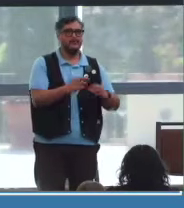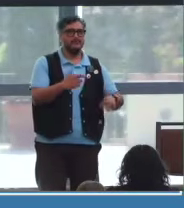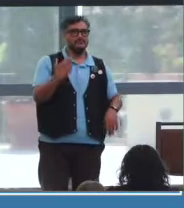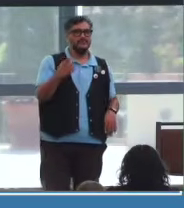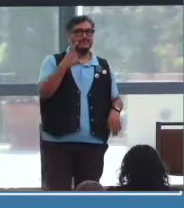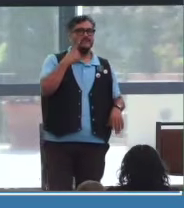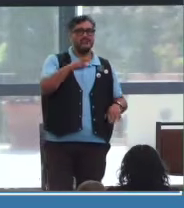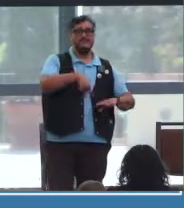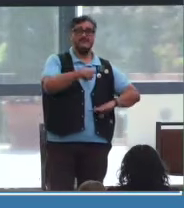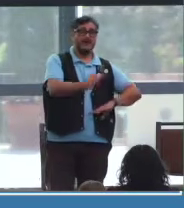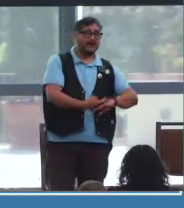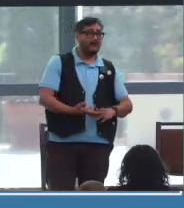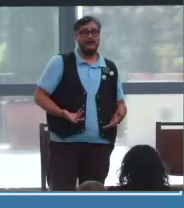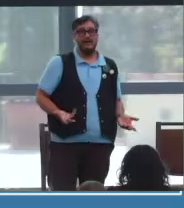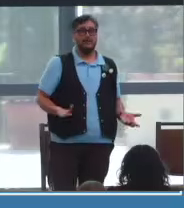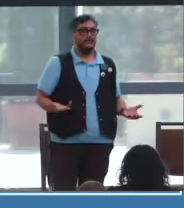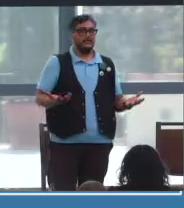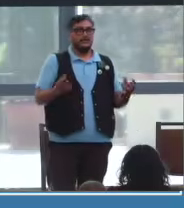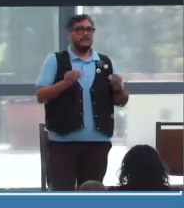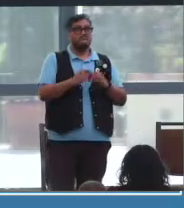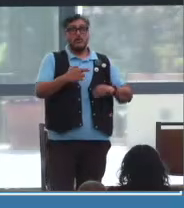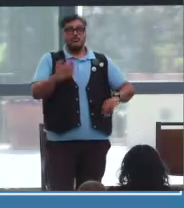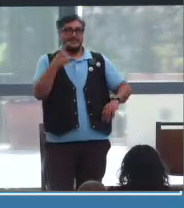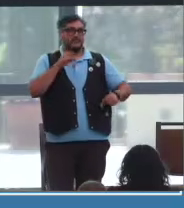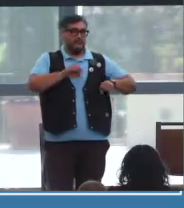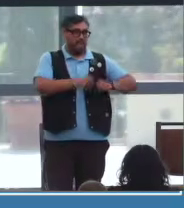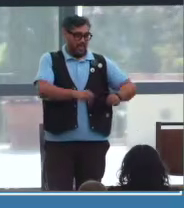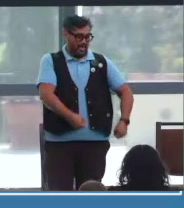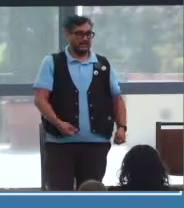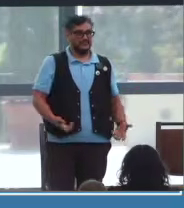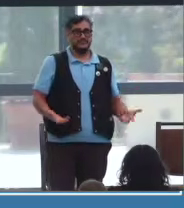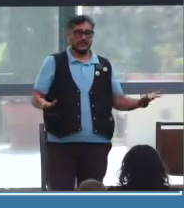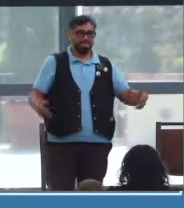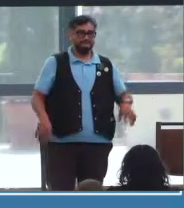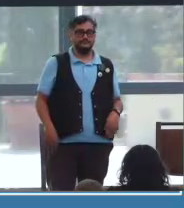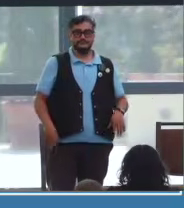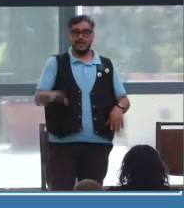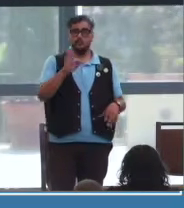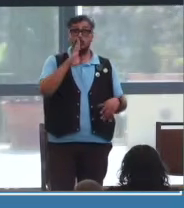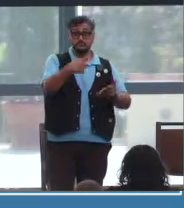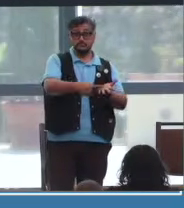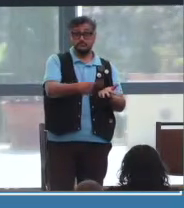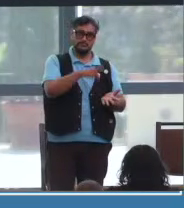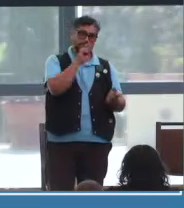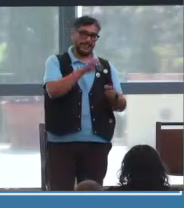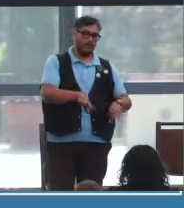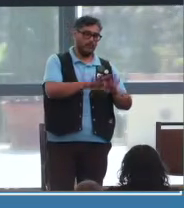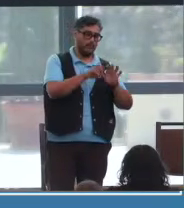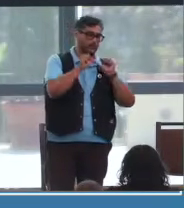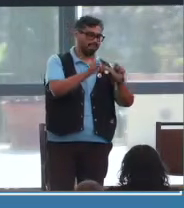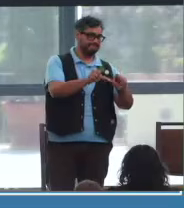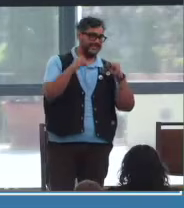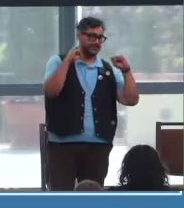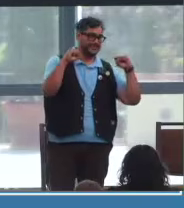of falling, and have more of a risk of fractures, et cetera. So as we'll talk about, it is important to keep